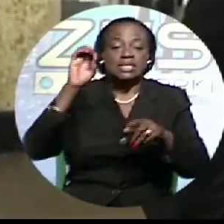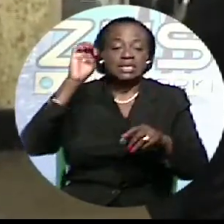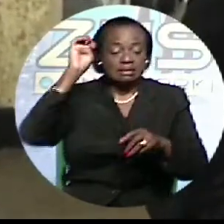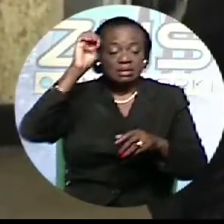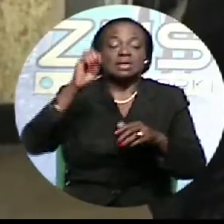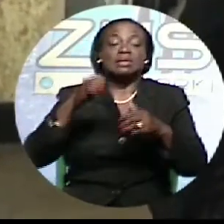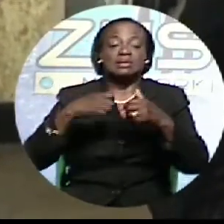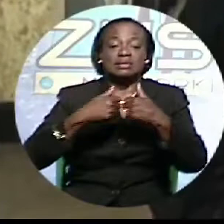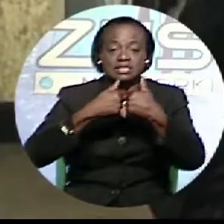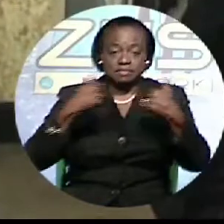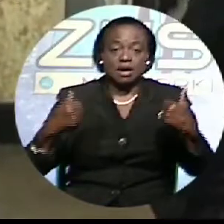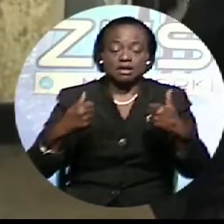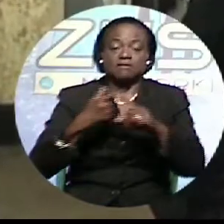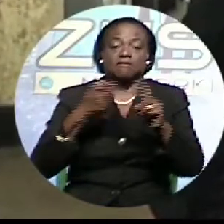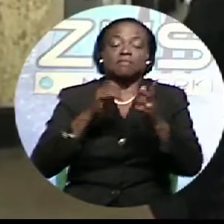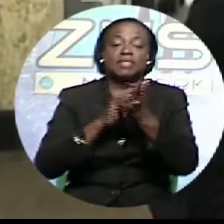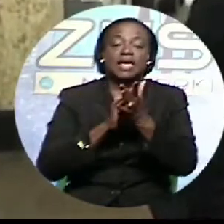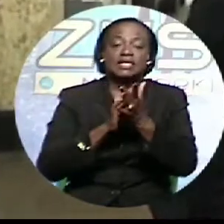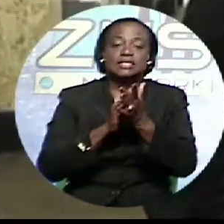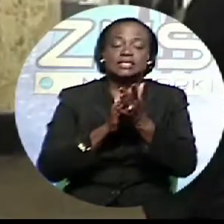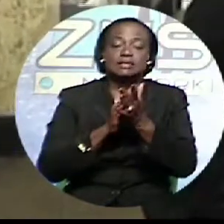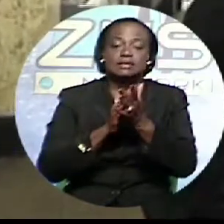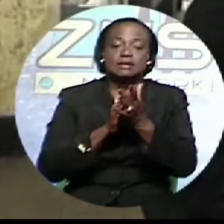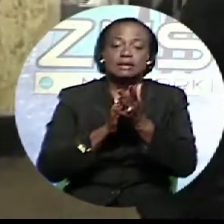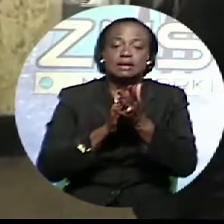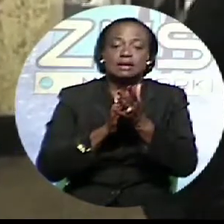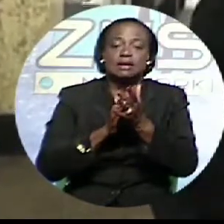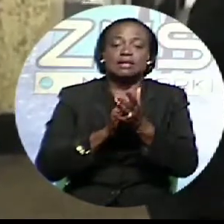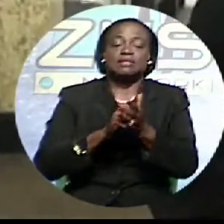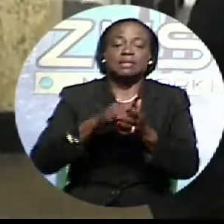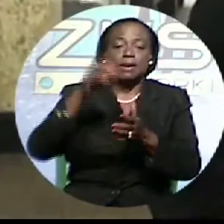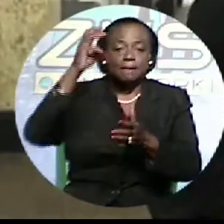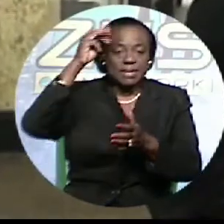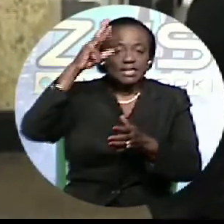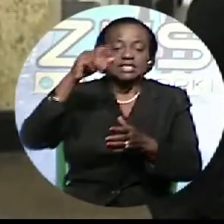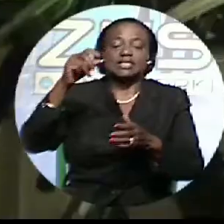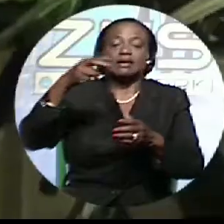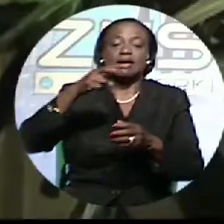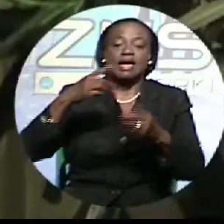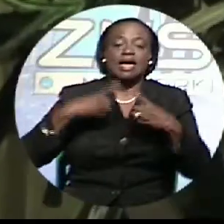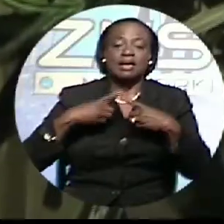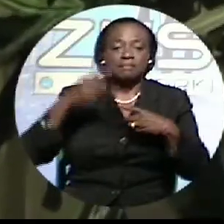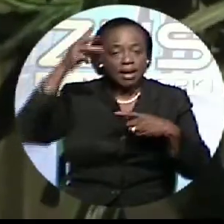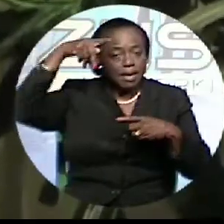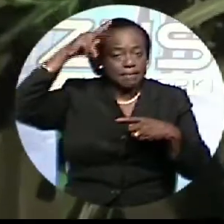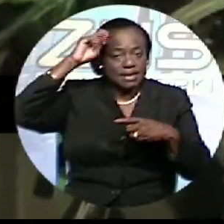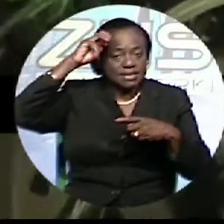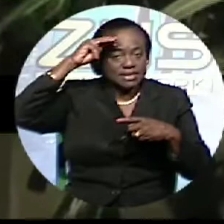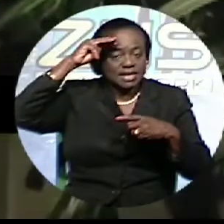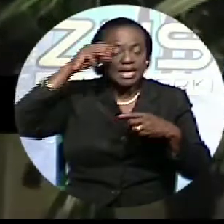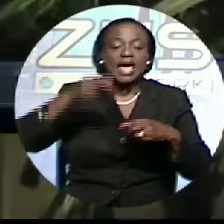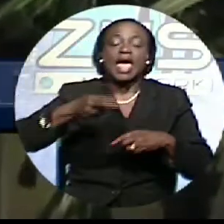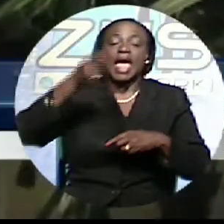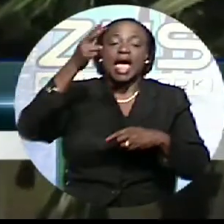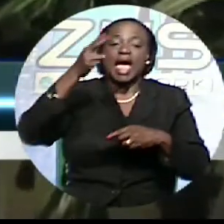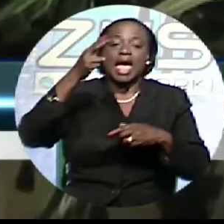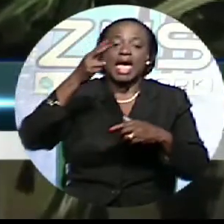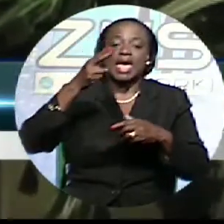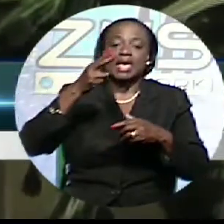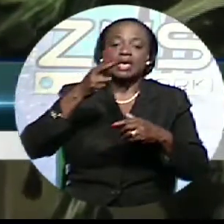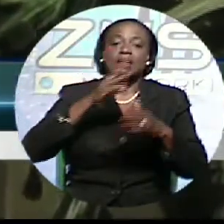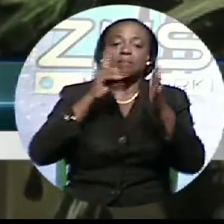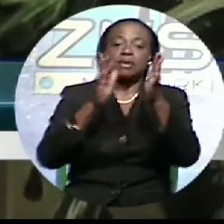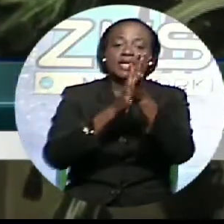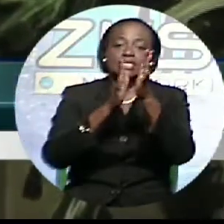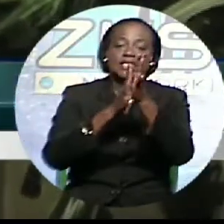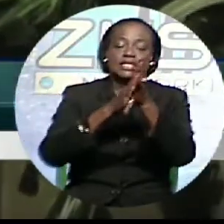Stellar Waste. The prime minister also had high praises for Arnold Forbes. Arnold Forbes is a businessman and a lawyer,